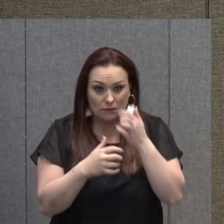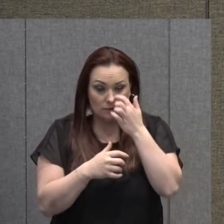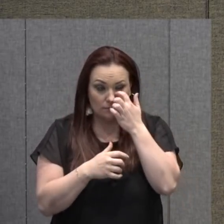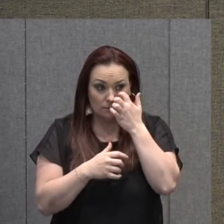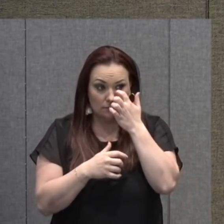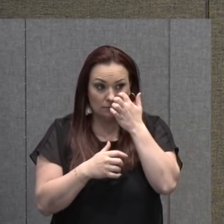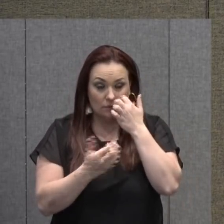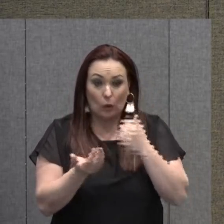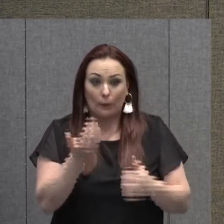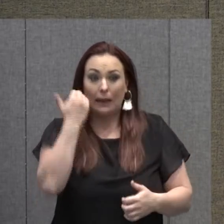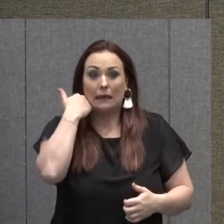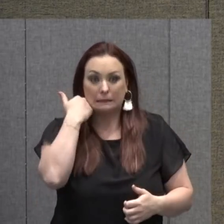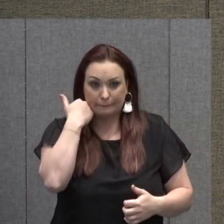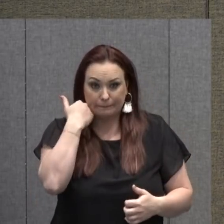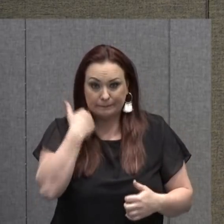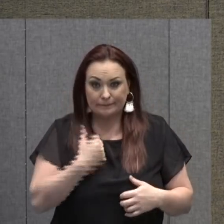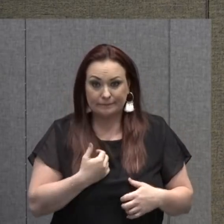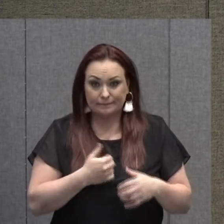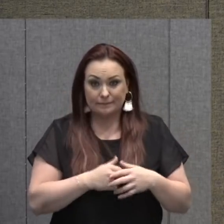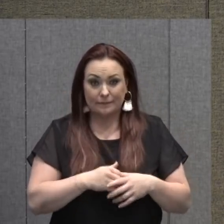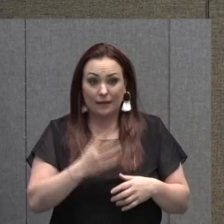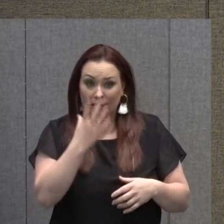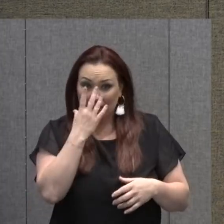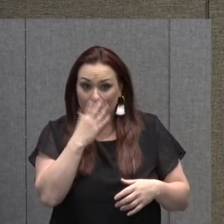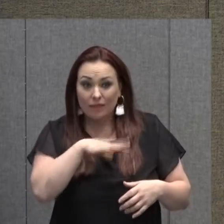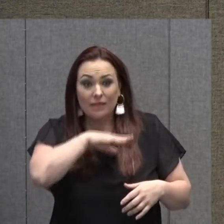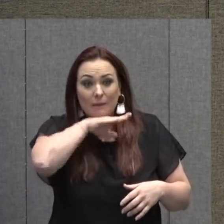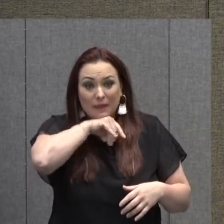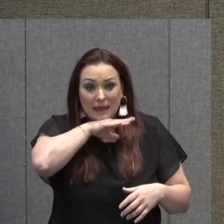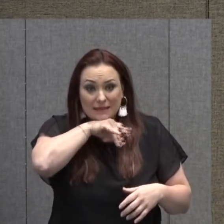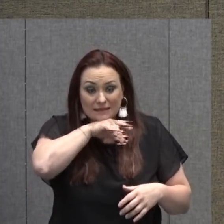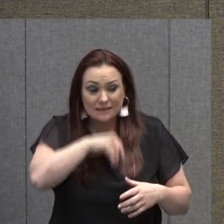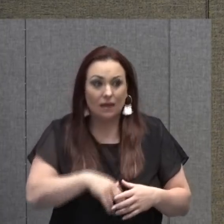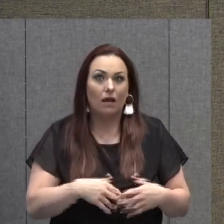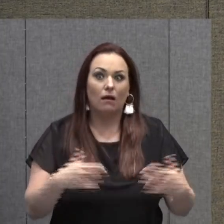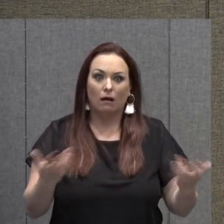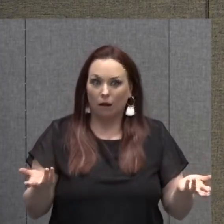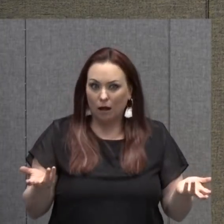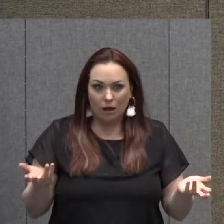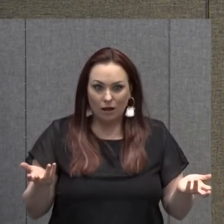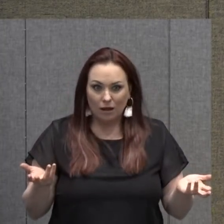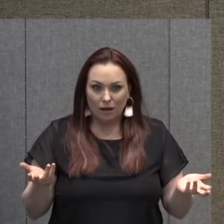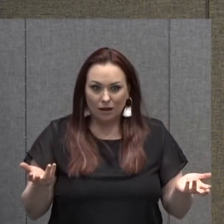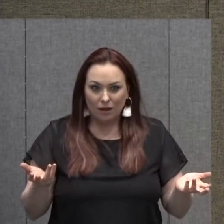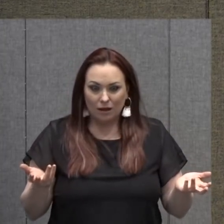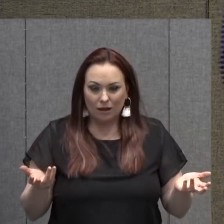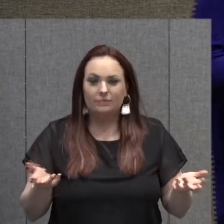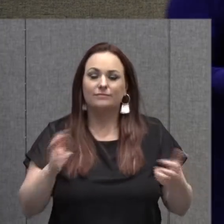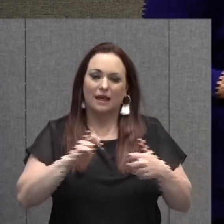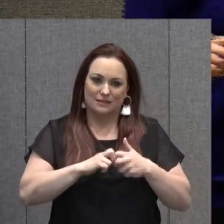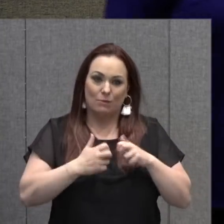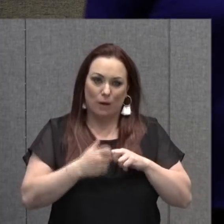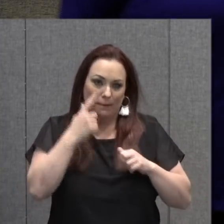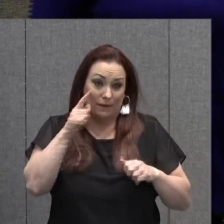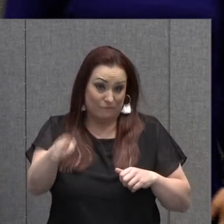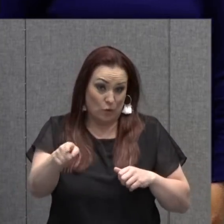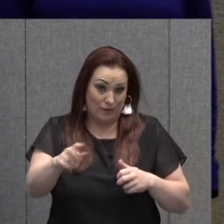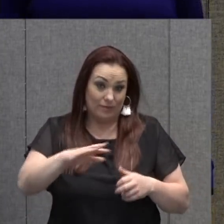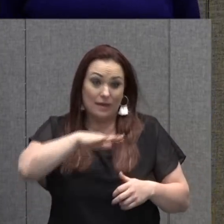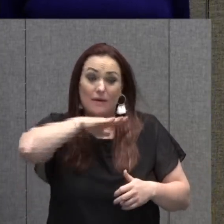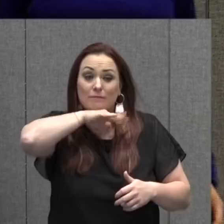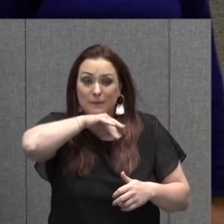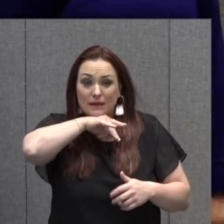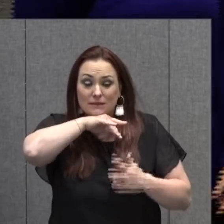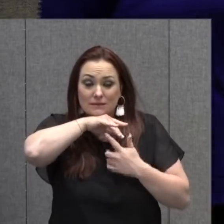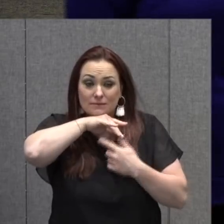to eat the pigs. Oh, it's a problem for the pigs, not the wolf. Well, there